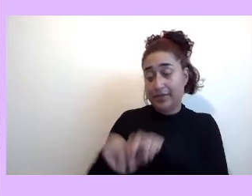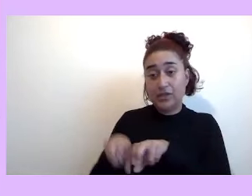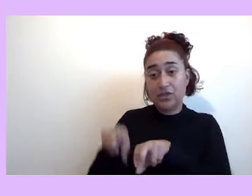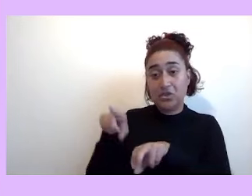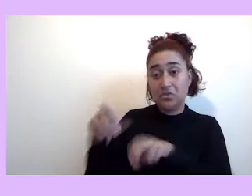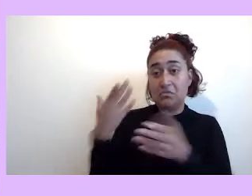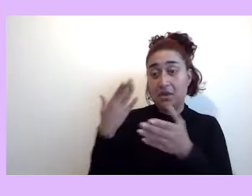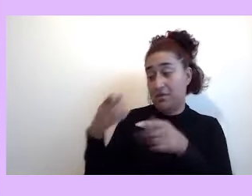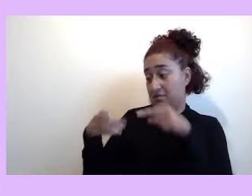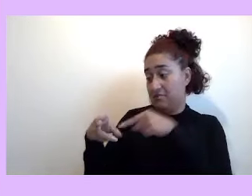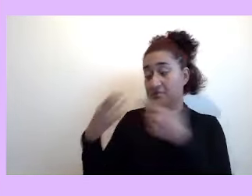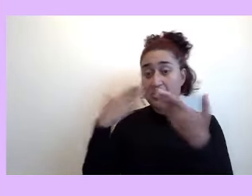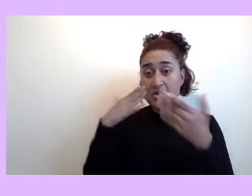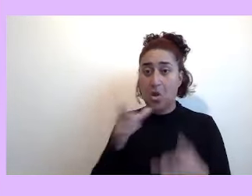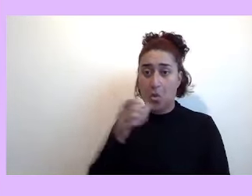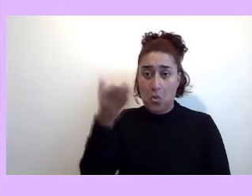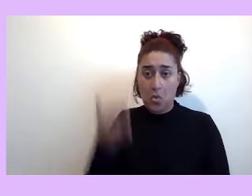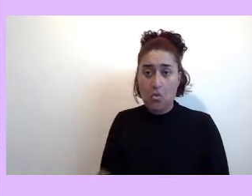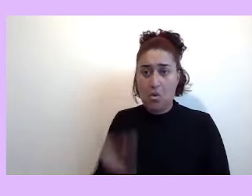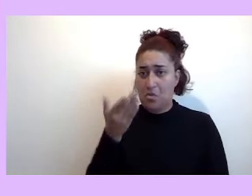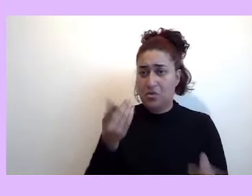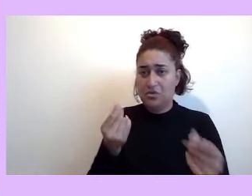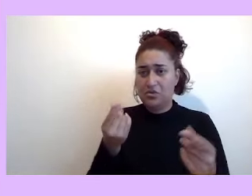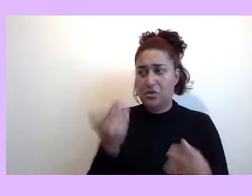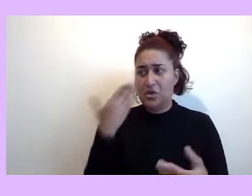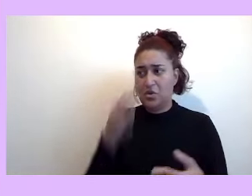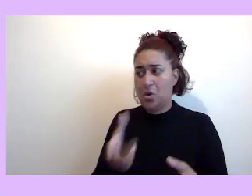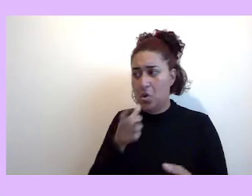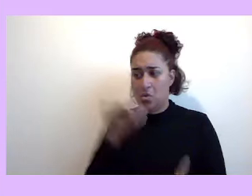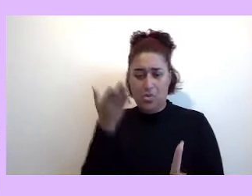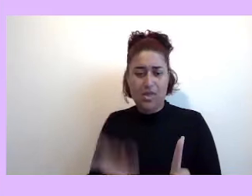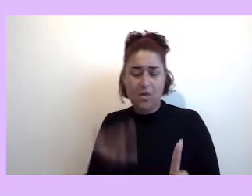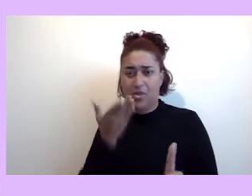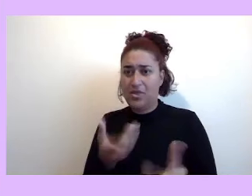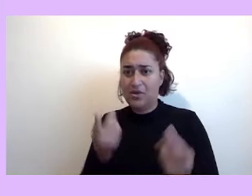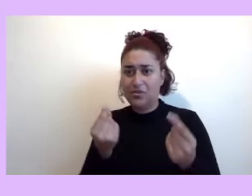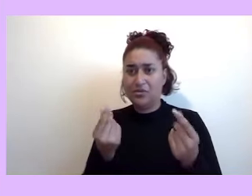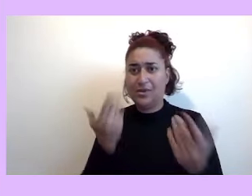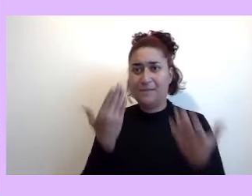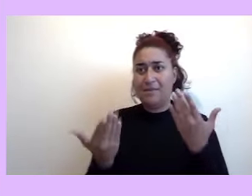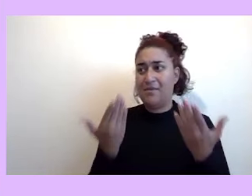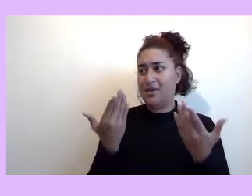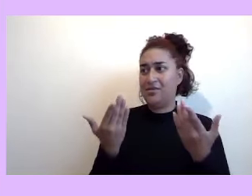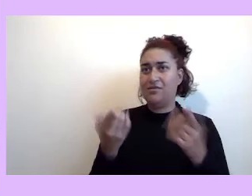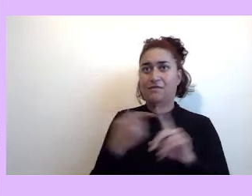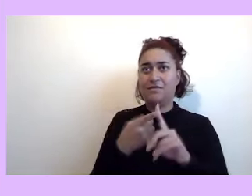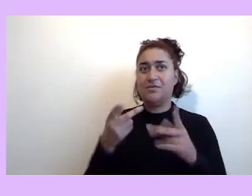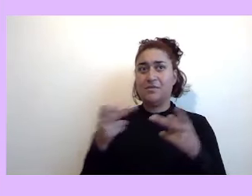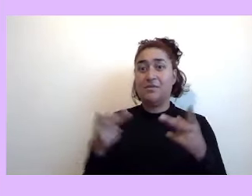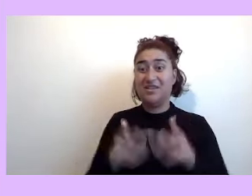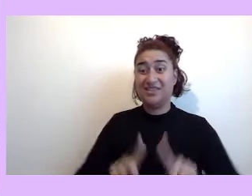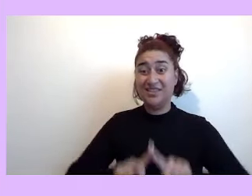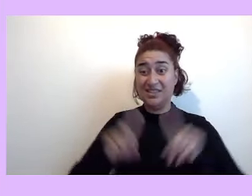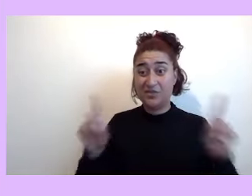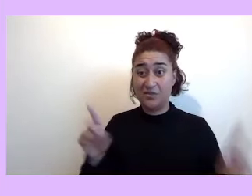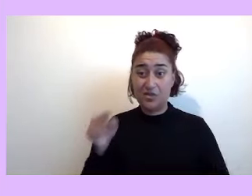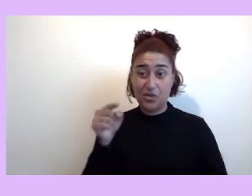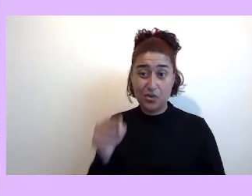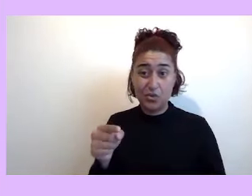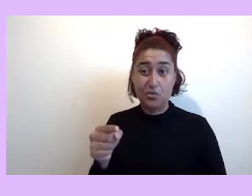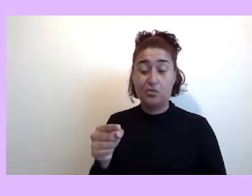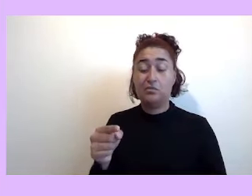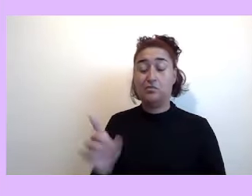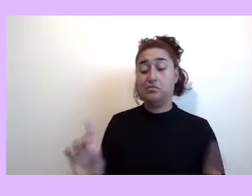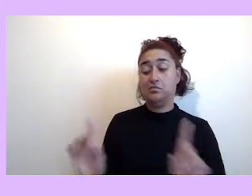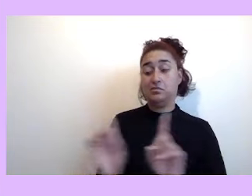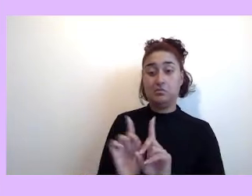who you are and what you're doing, and you don't know anything about who they are and what they're doing, and they may have come from someplace very different than you. And suddenly, it